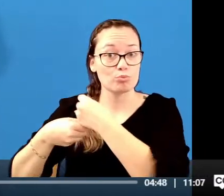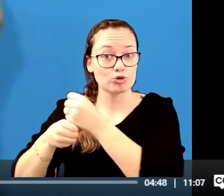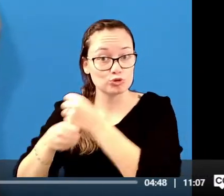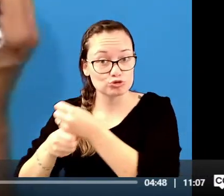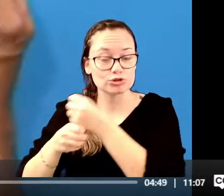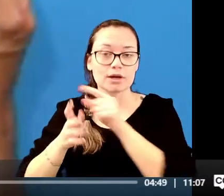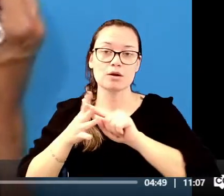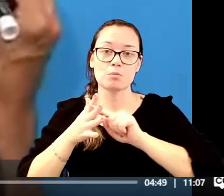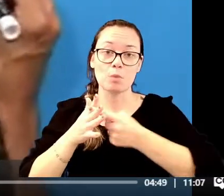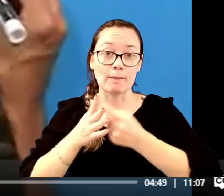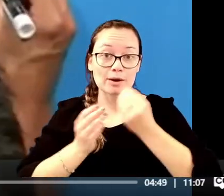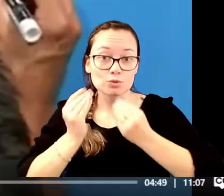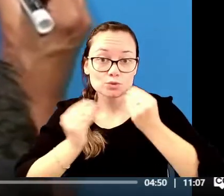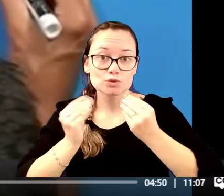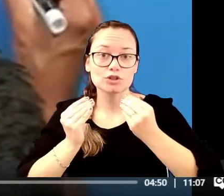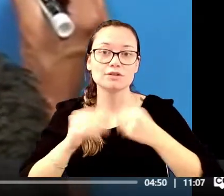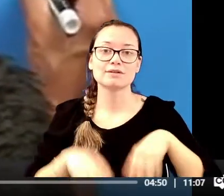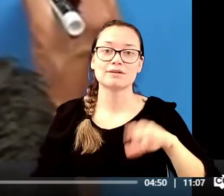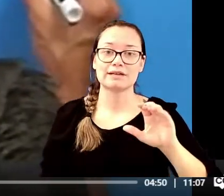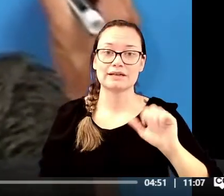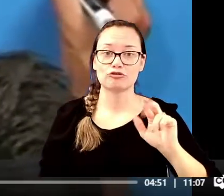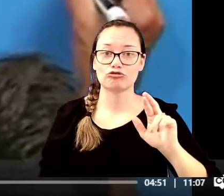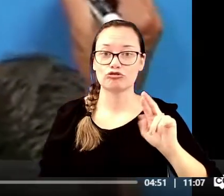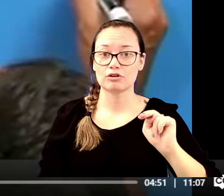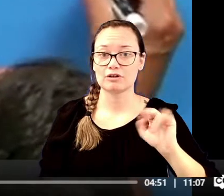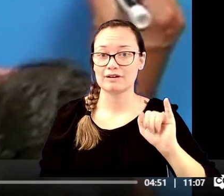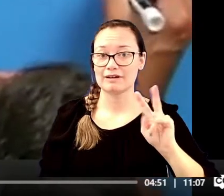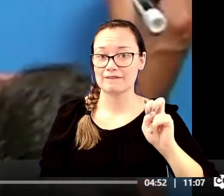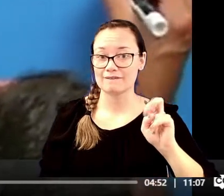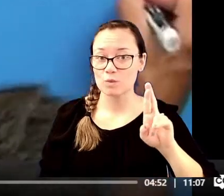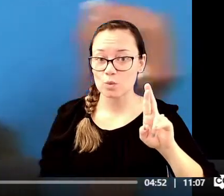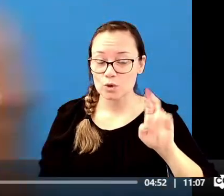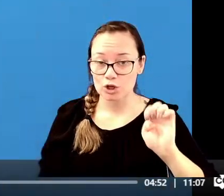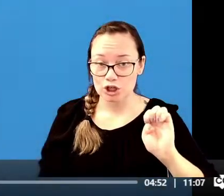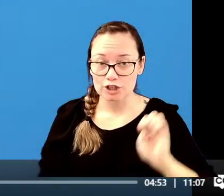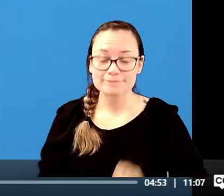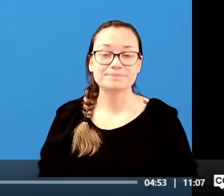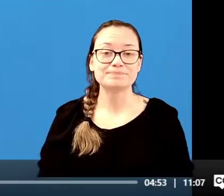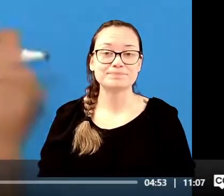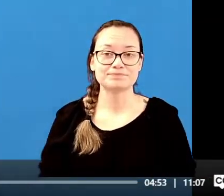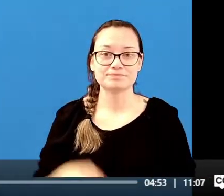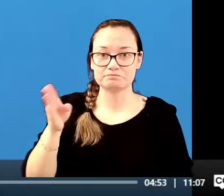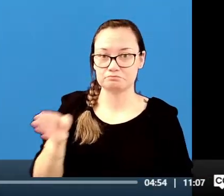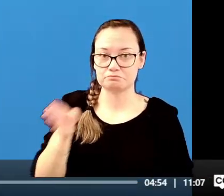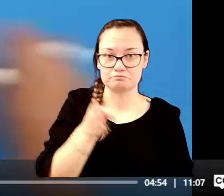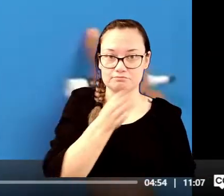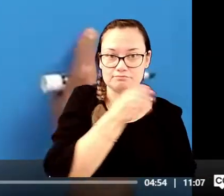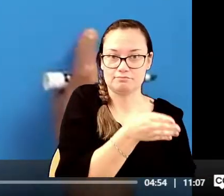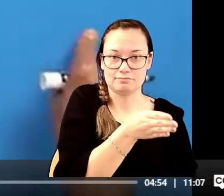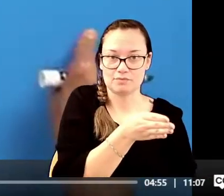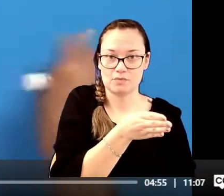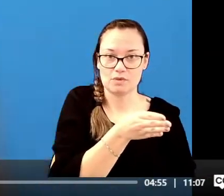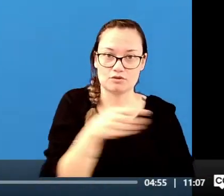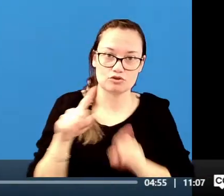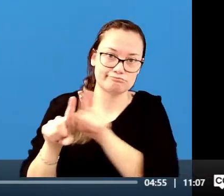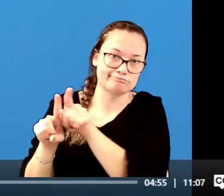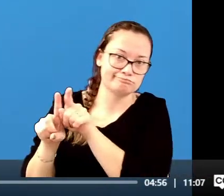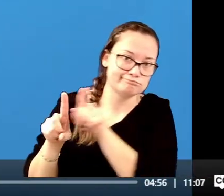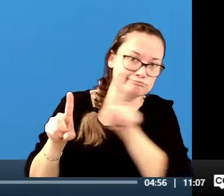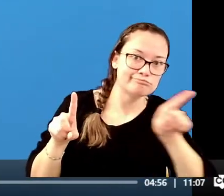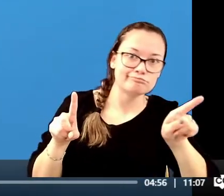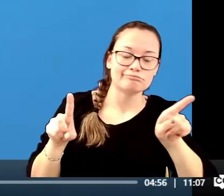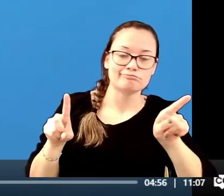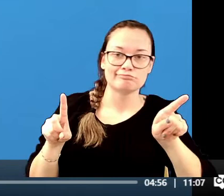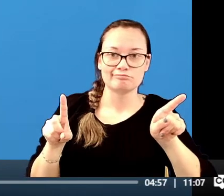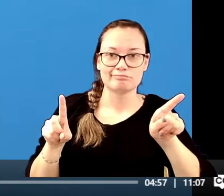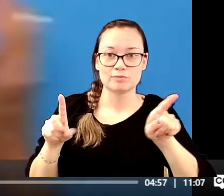and we move to a carnivore, okay, one way movement, okay, just the